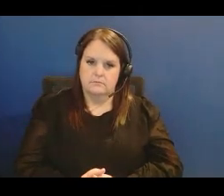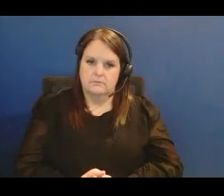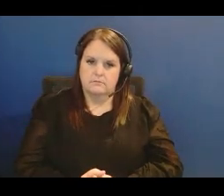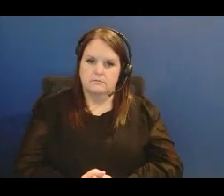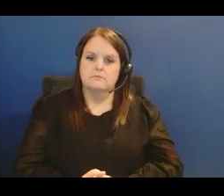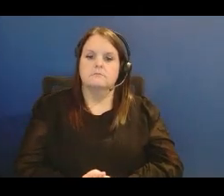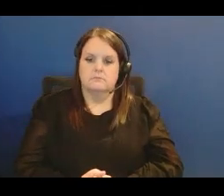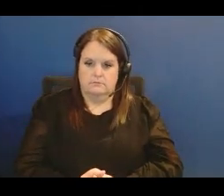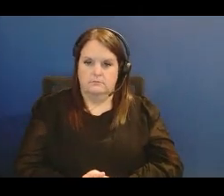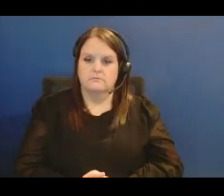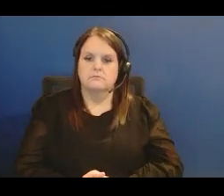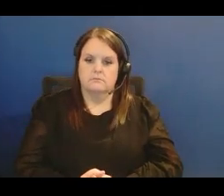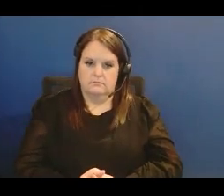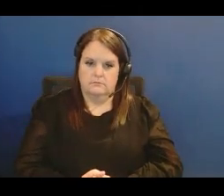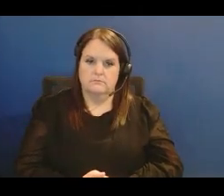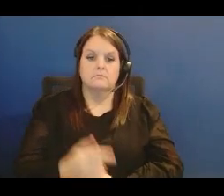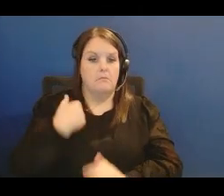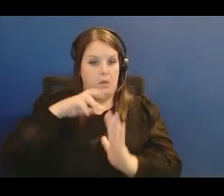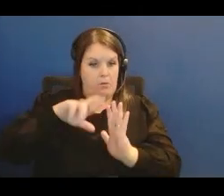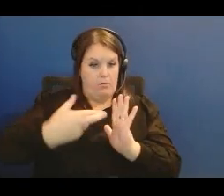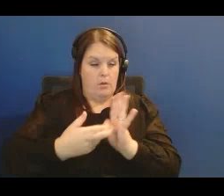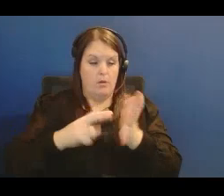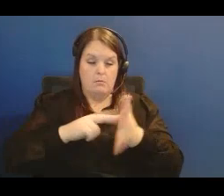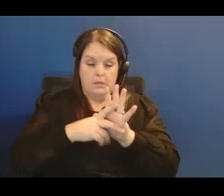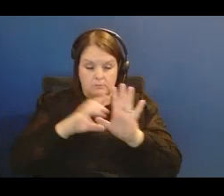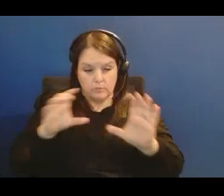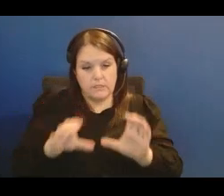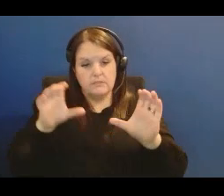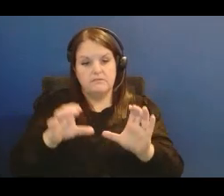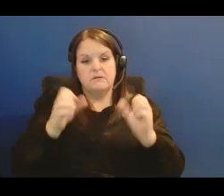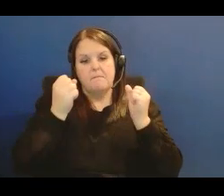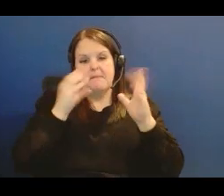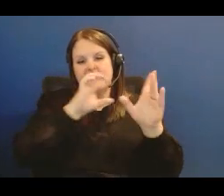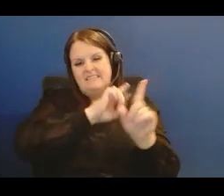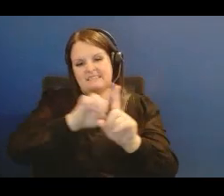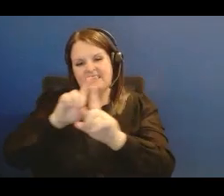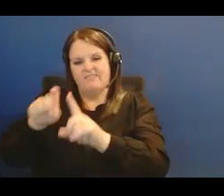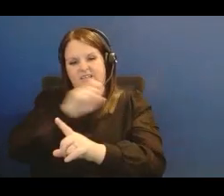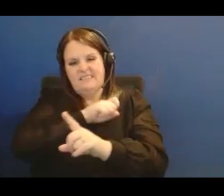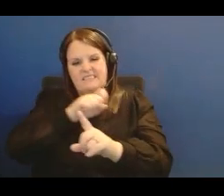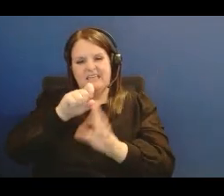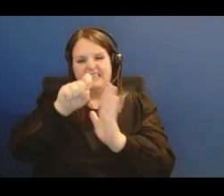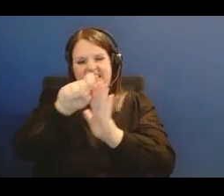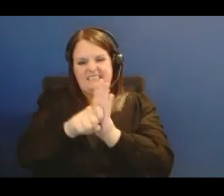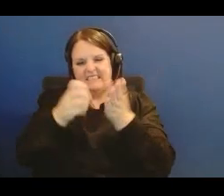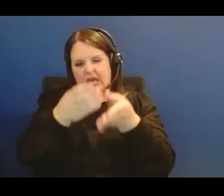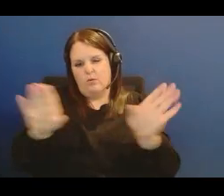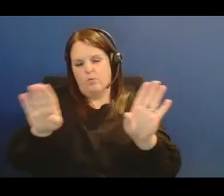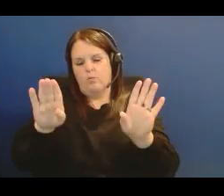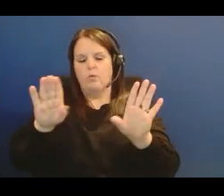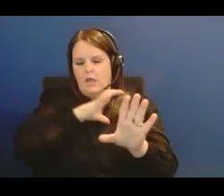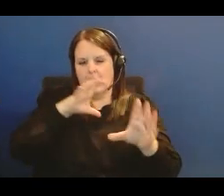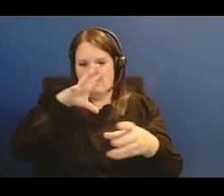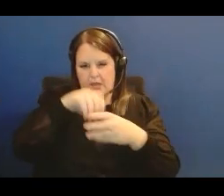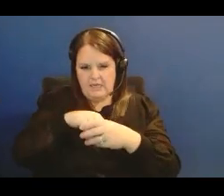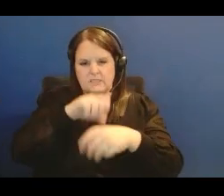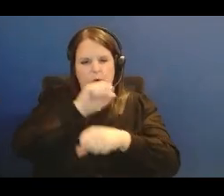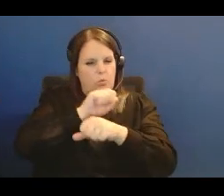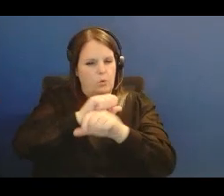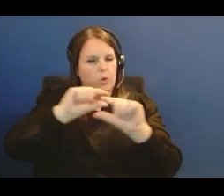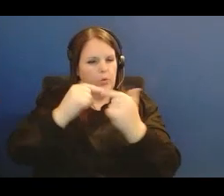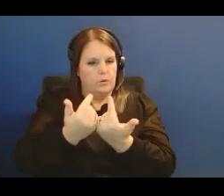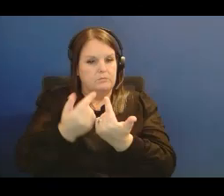My role involves active participation across multiple statewide committees, councils, and technical work groups. This